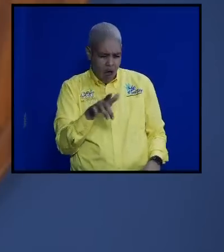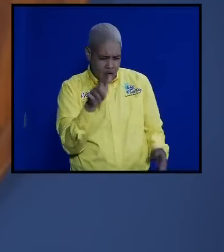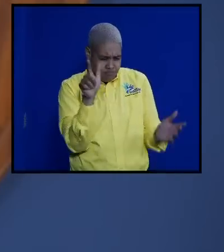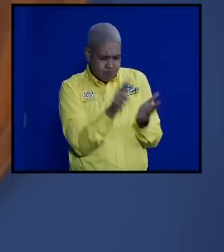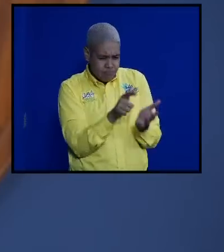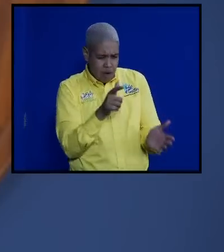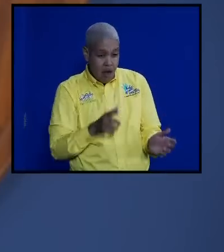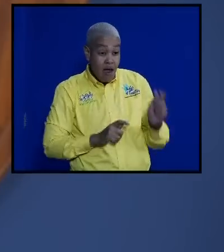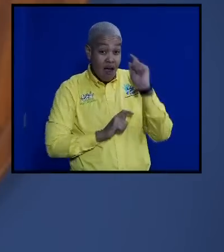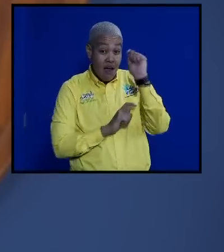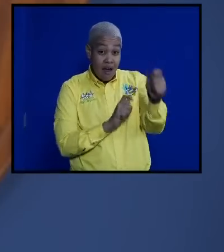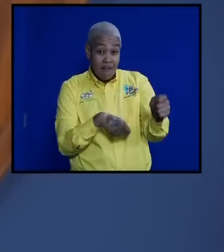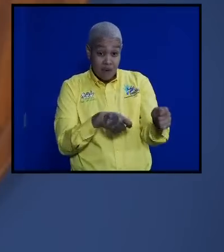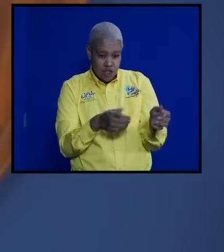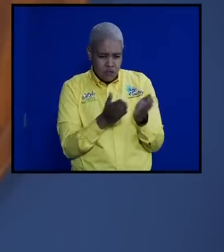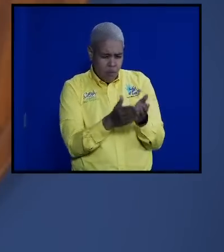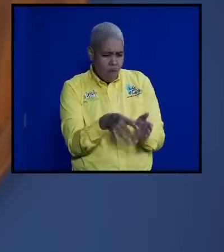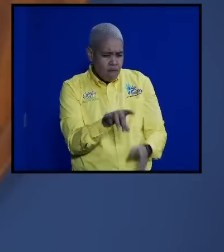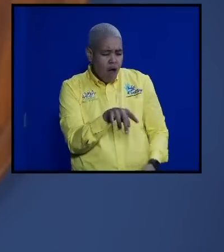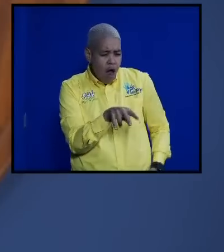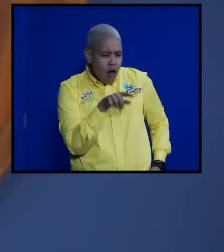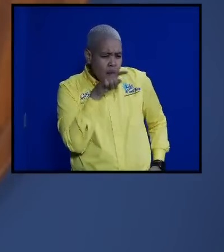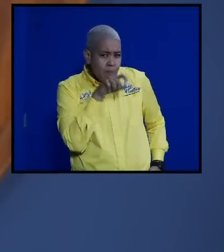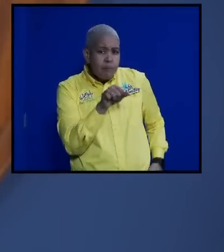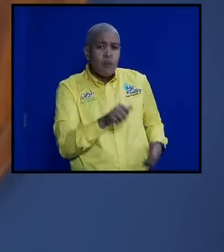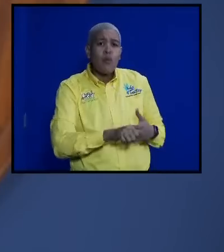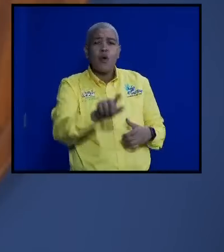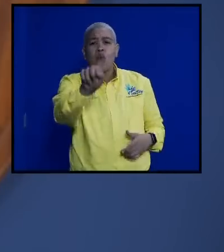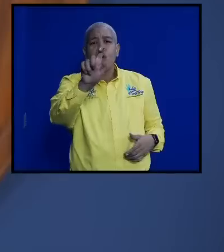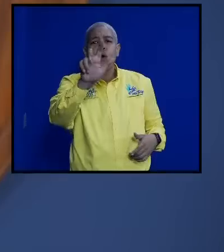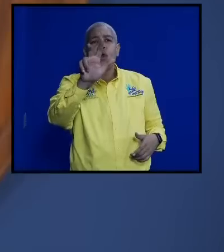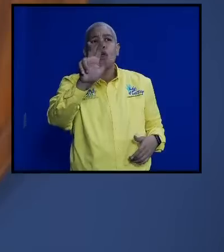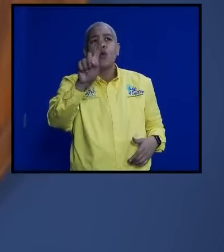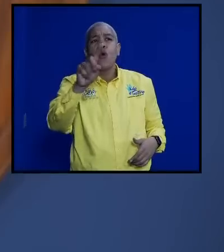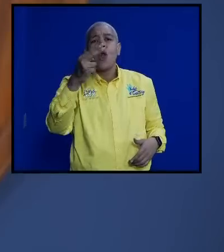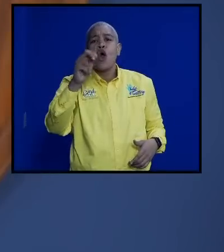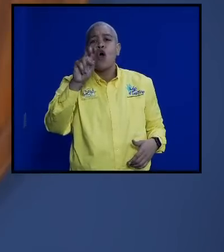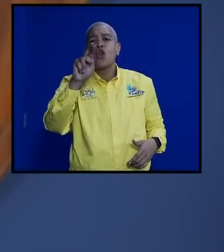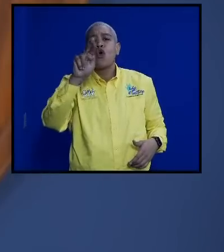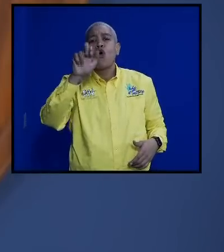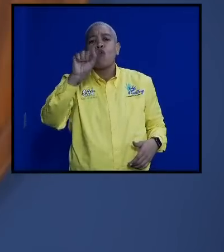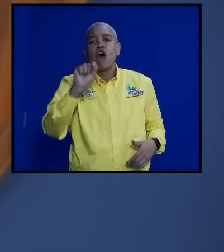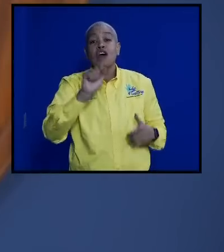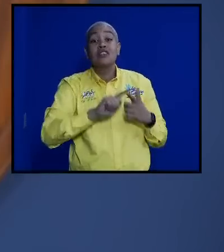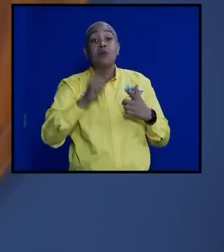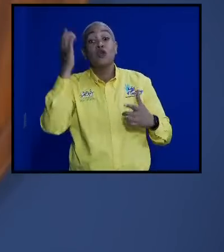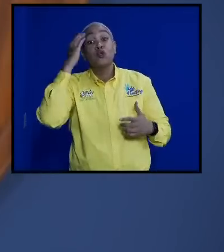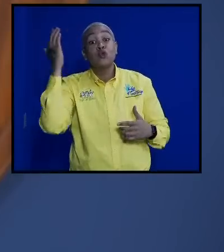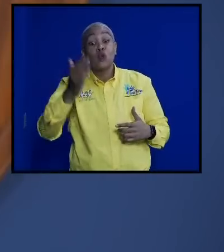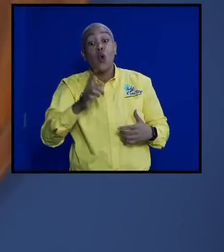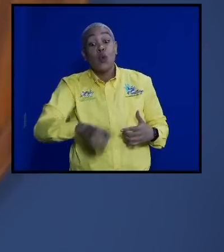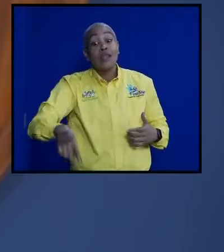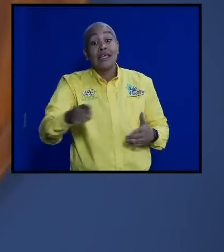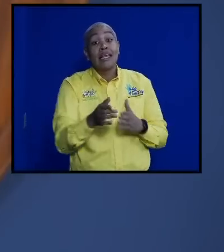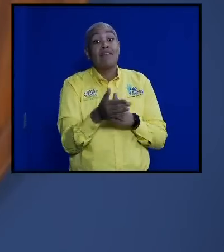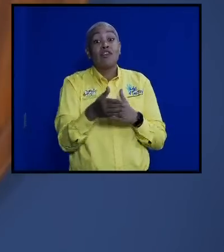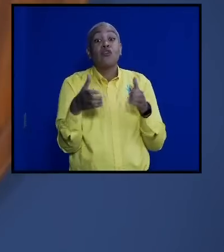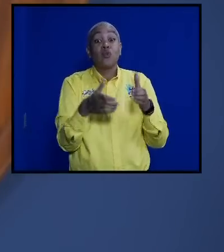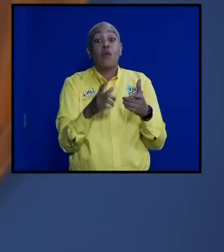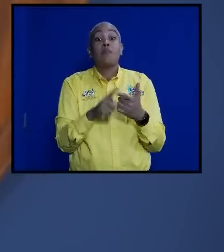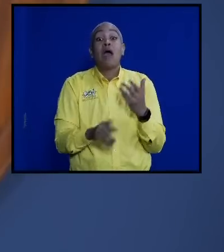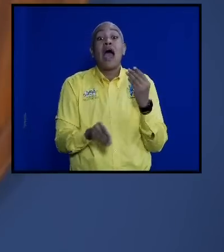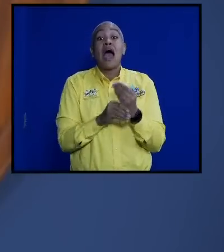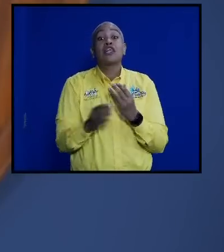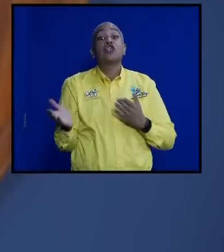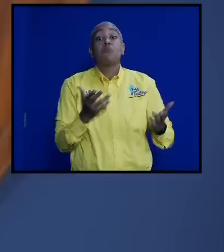or one illegal fishing vessel with 131 Hondurans, and it is known that these fishing vessels also